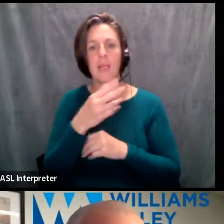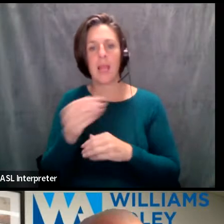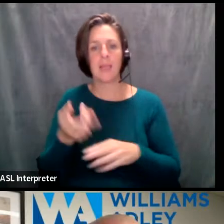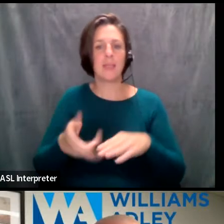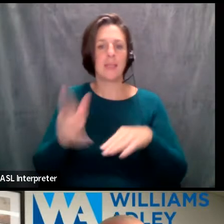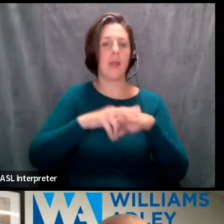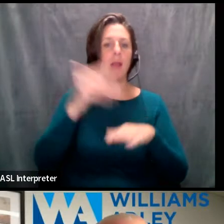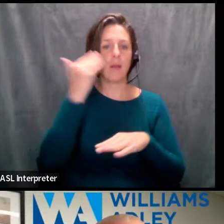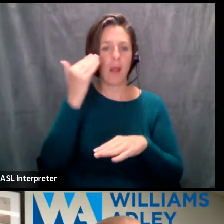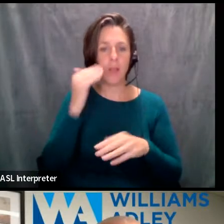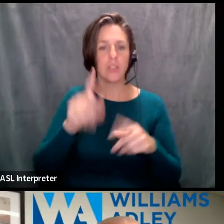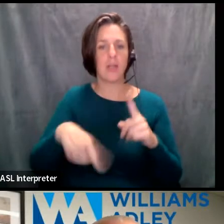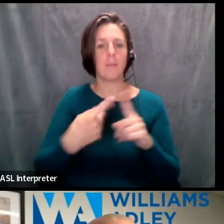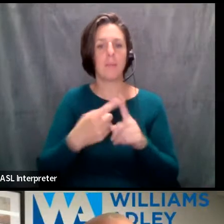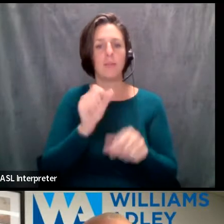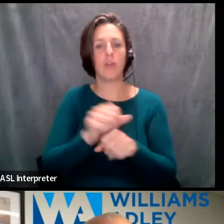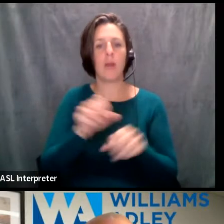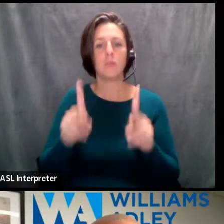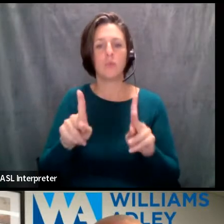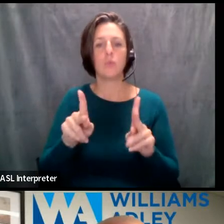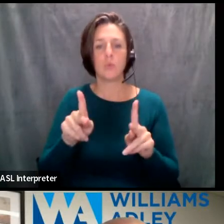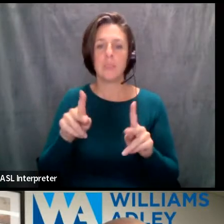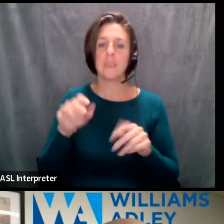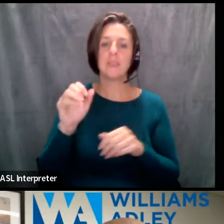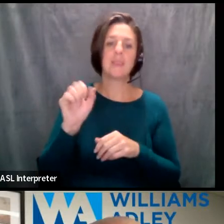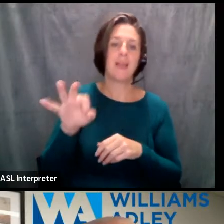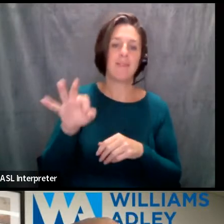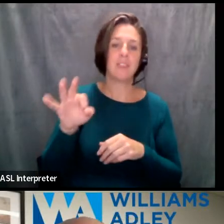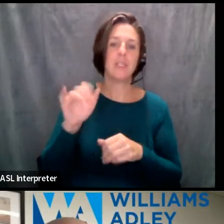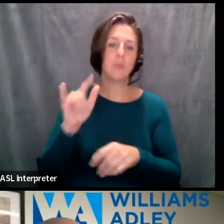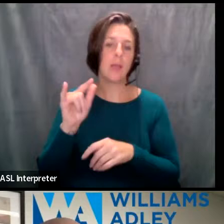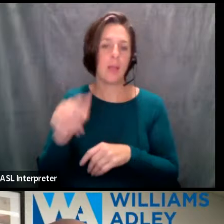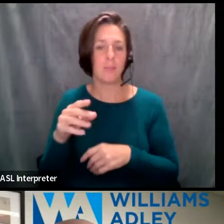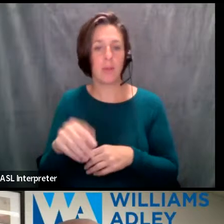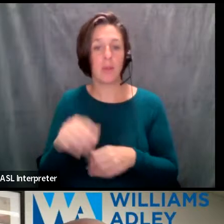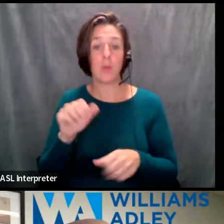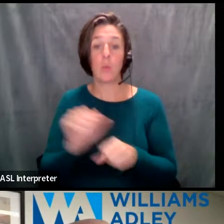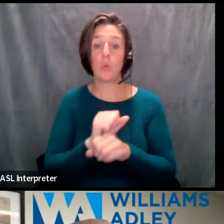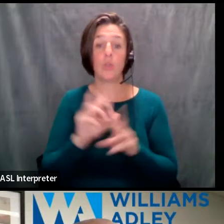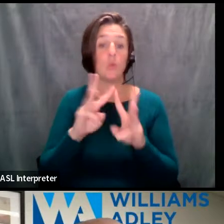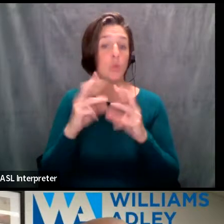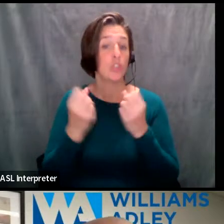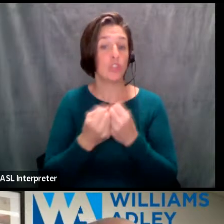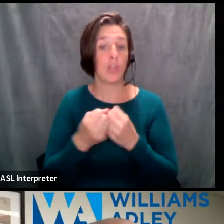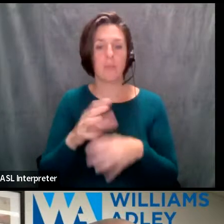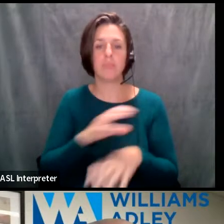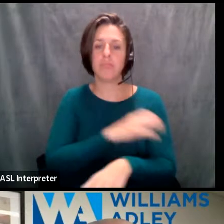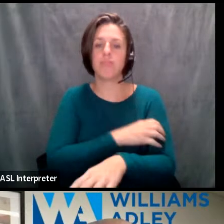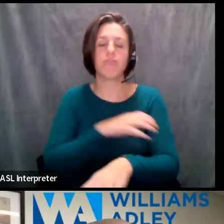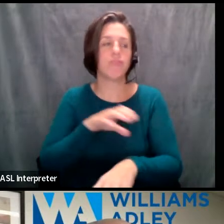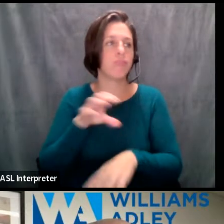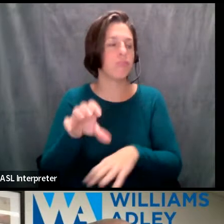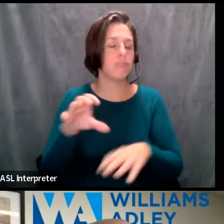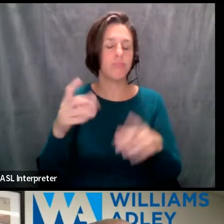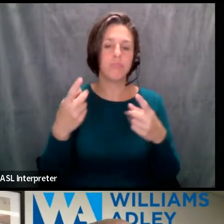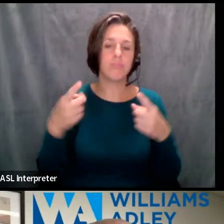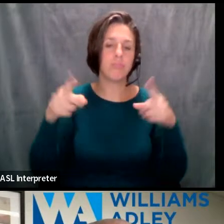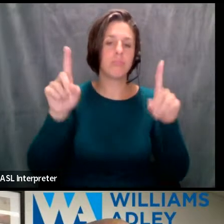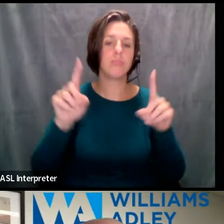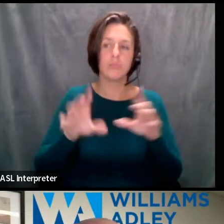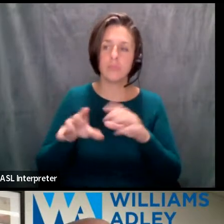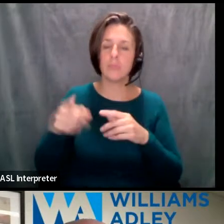Airport. The workshop was a resounding success, empowering participants to take the next step in their